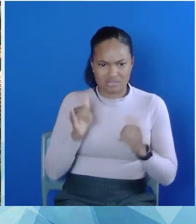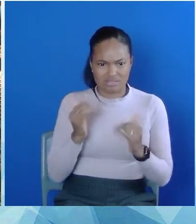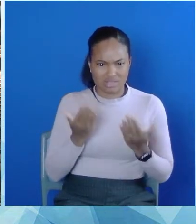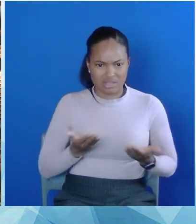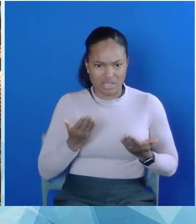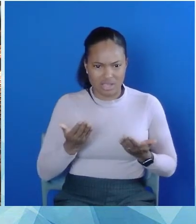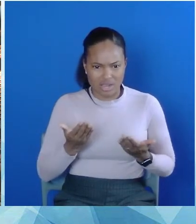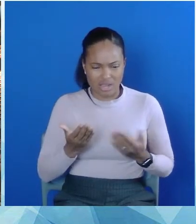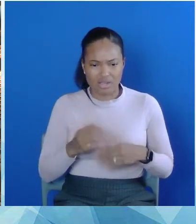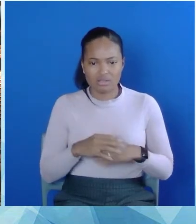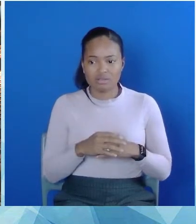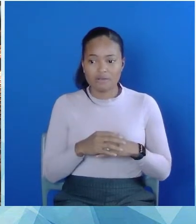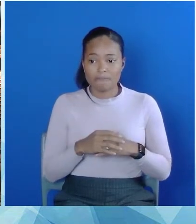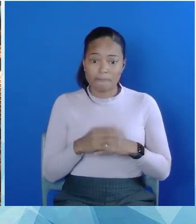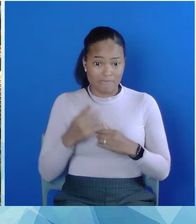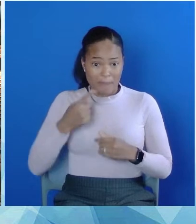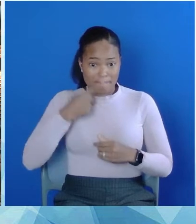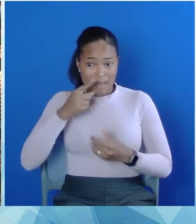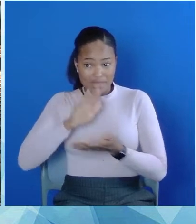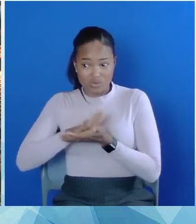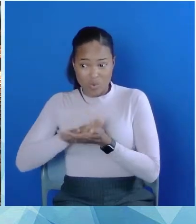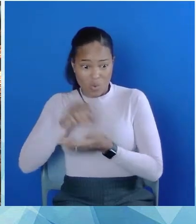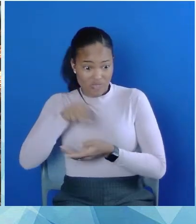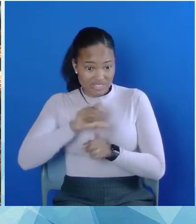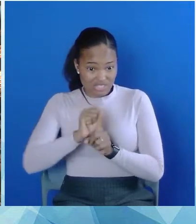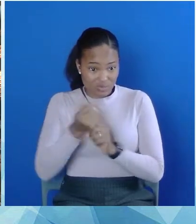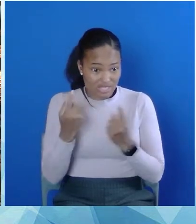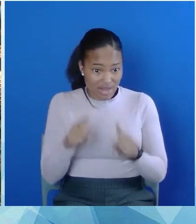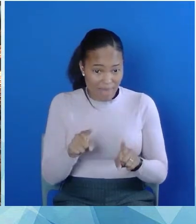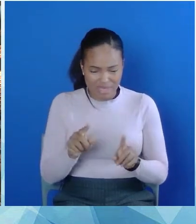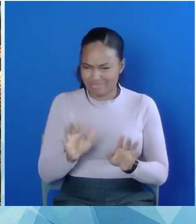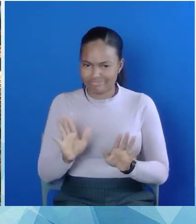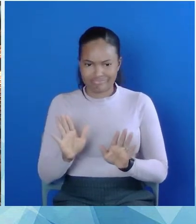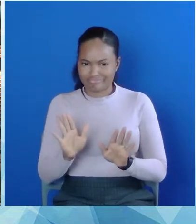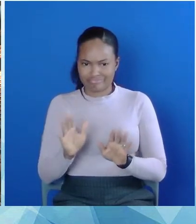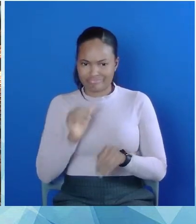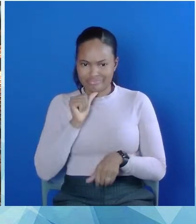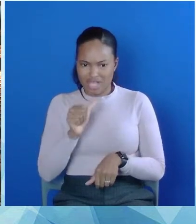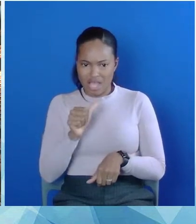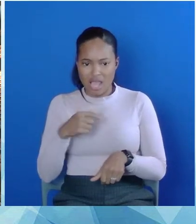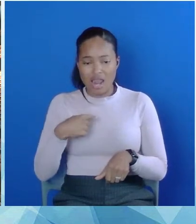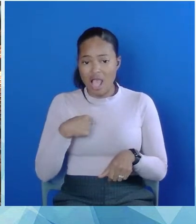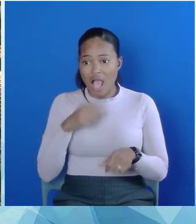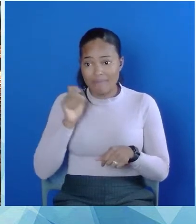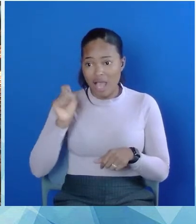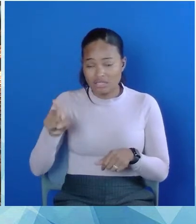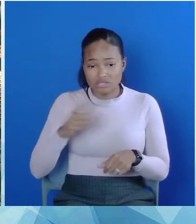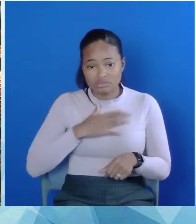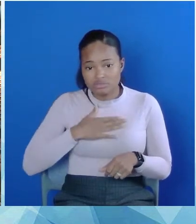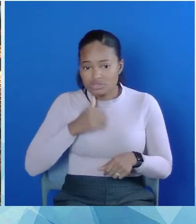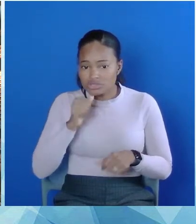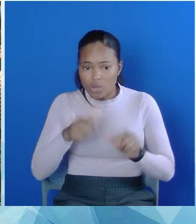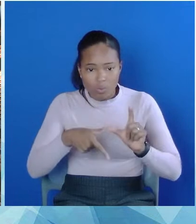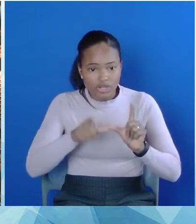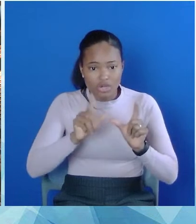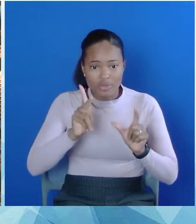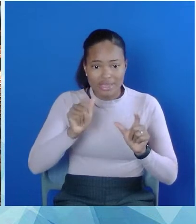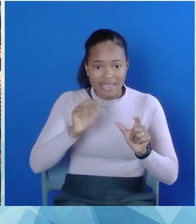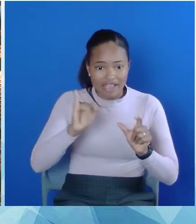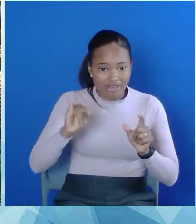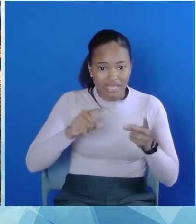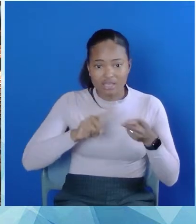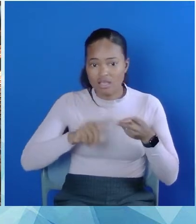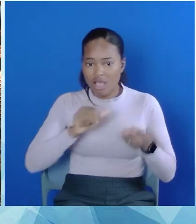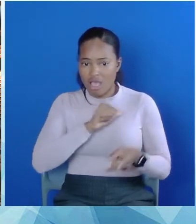normal circumstance at a public school, this wouldn't be happening. I'm asking you to not renew Carrie, and I'm asking you not to renew Annette Reichman's contract either, because she has